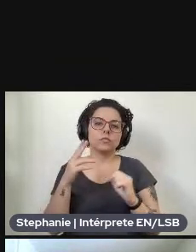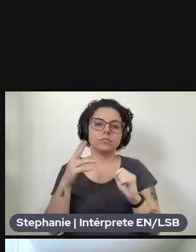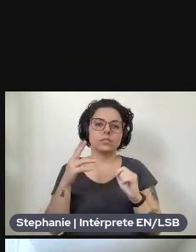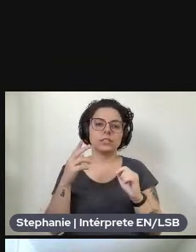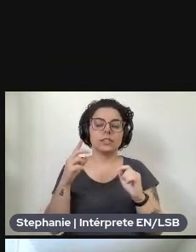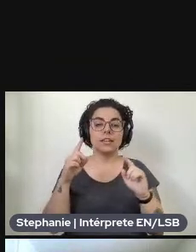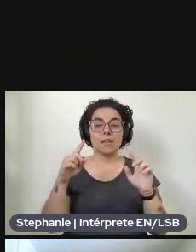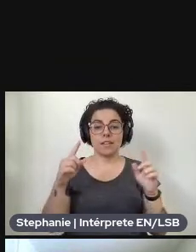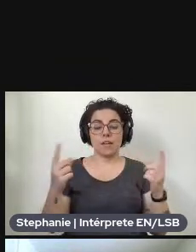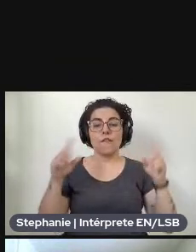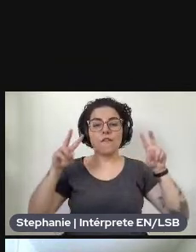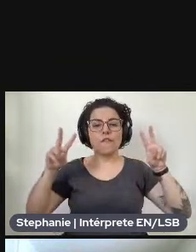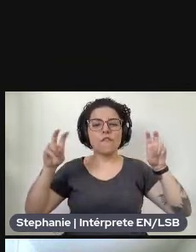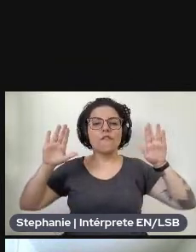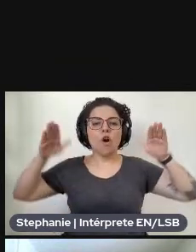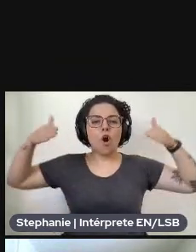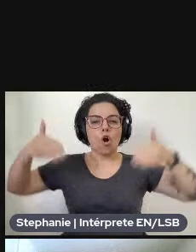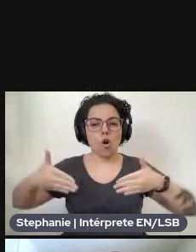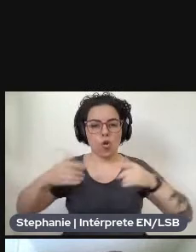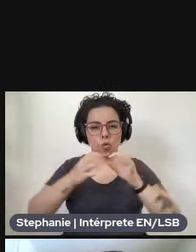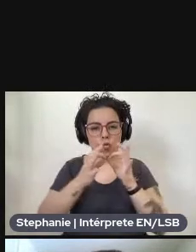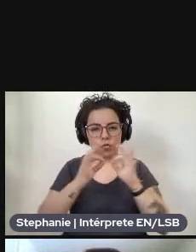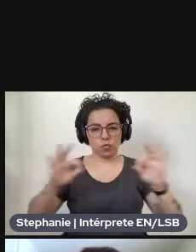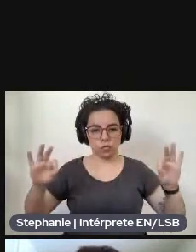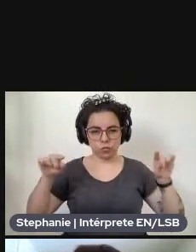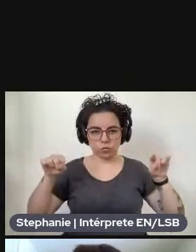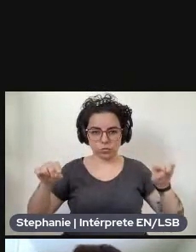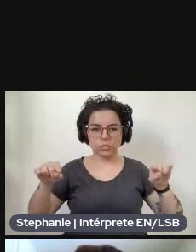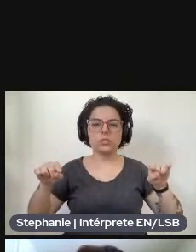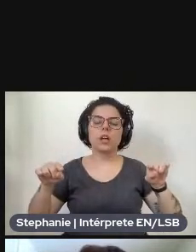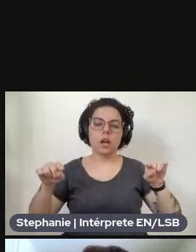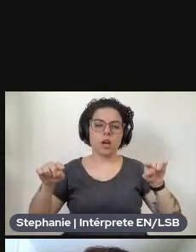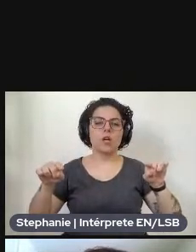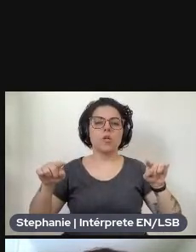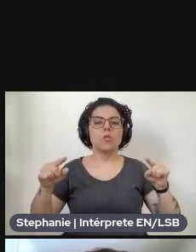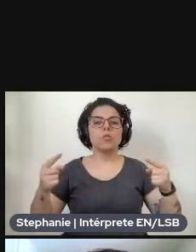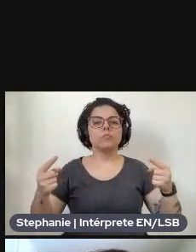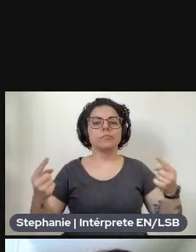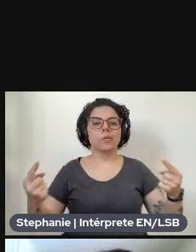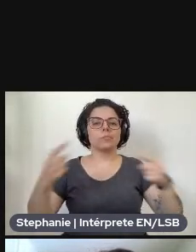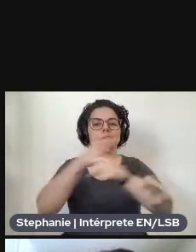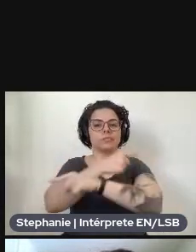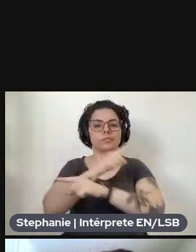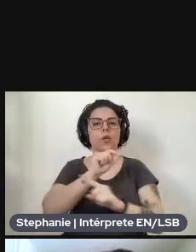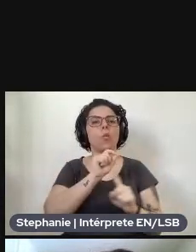function in the corresponding referential subact.